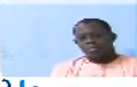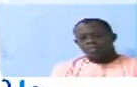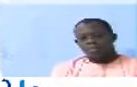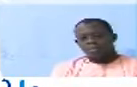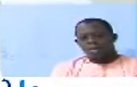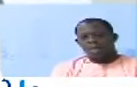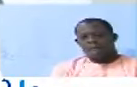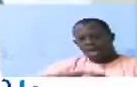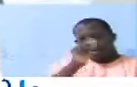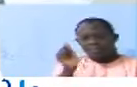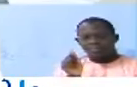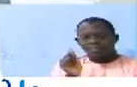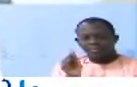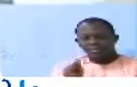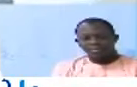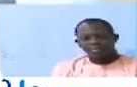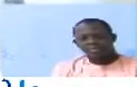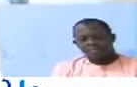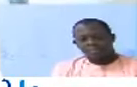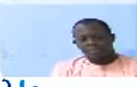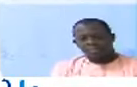And then?